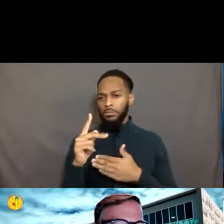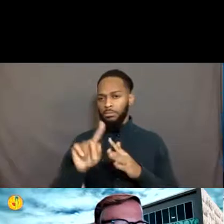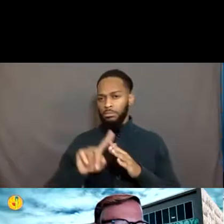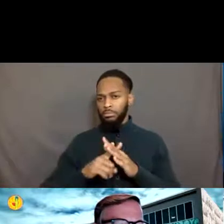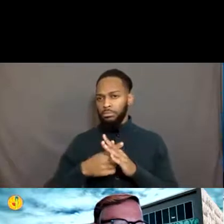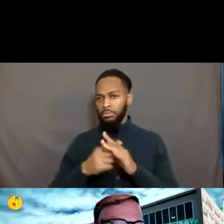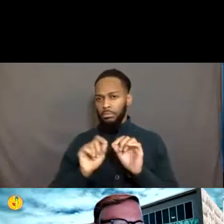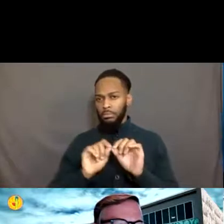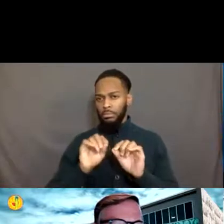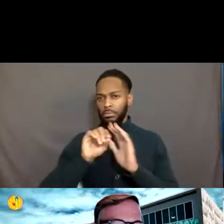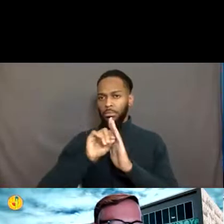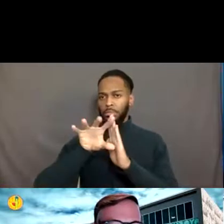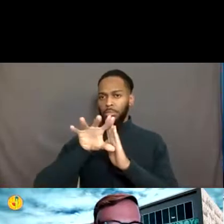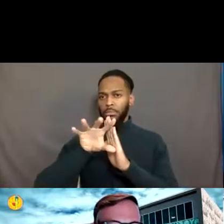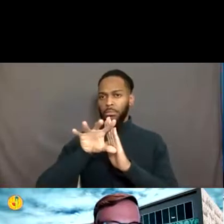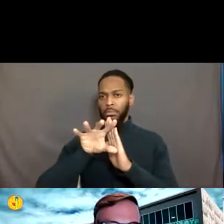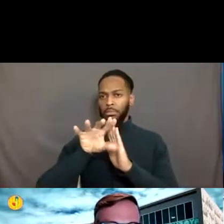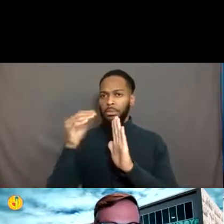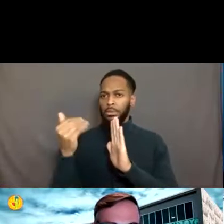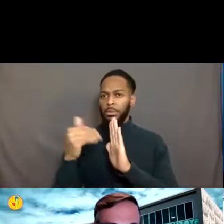If he can do that.